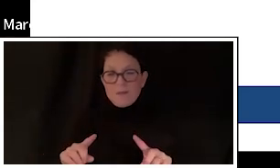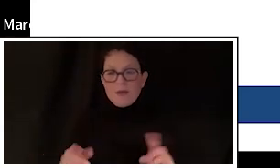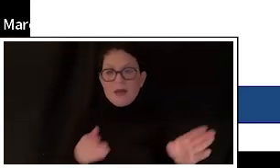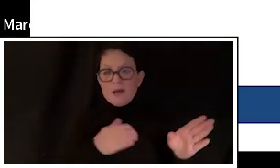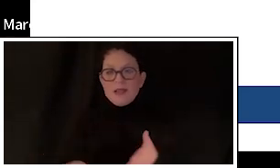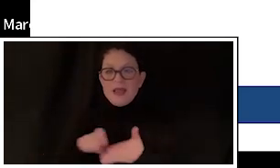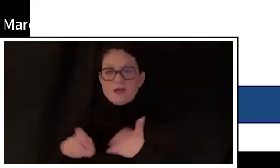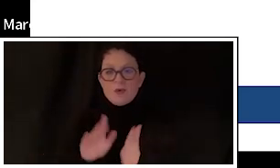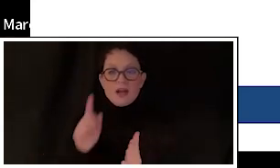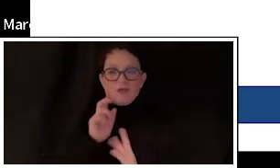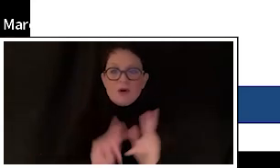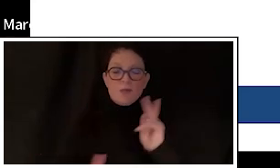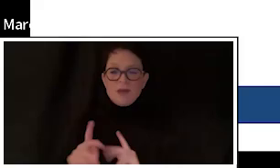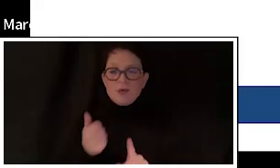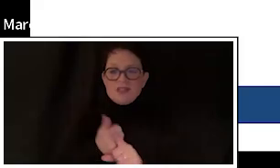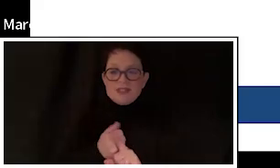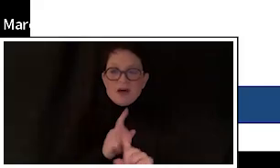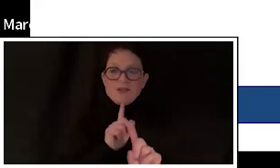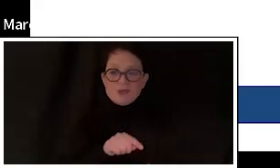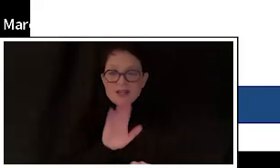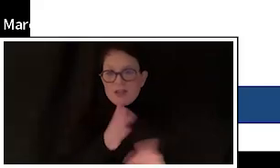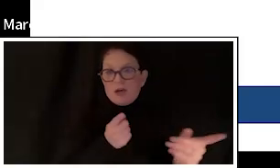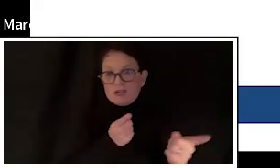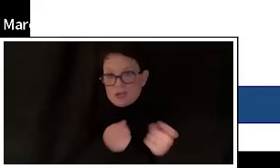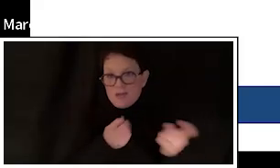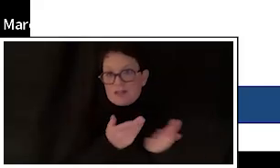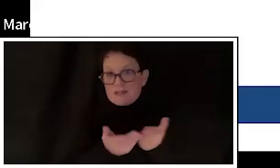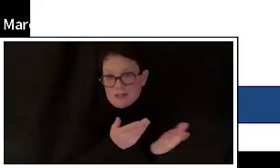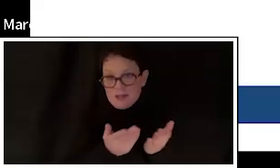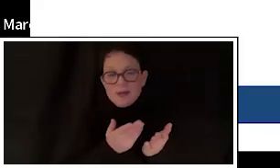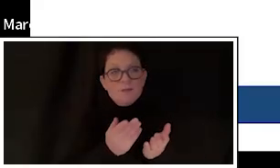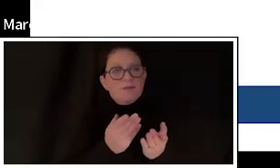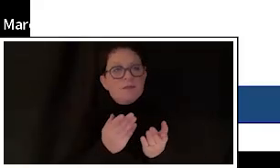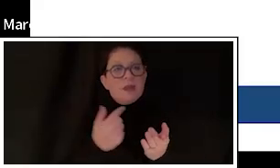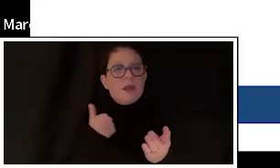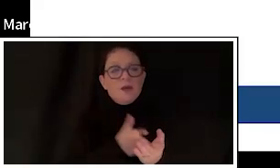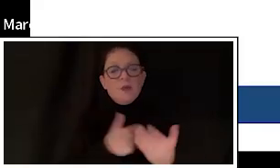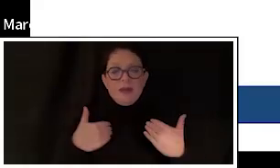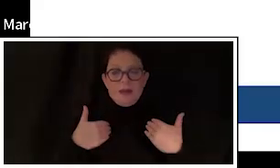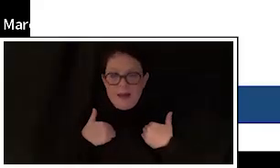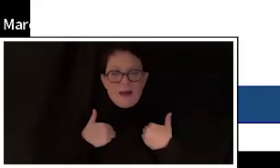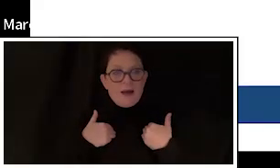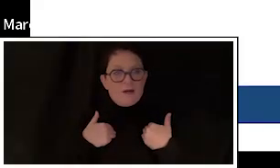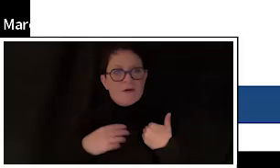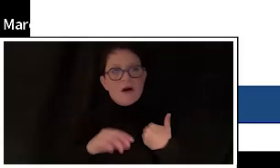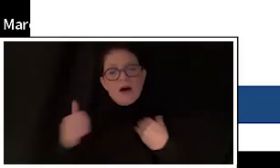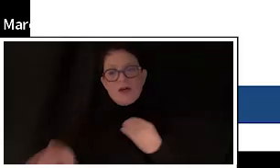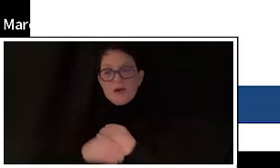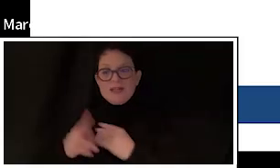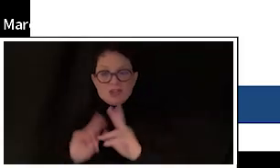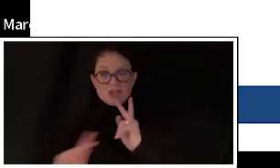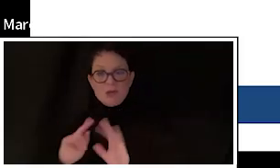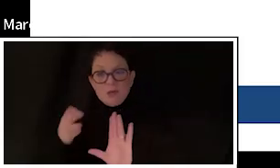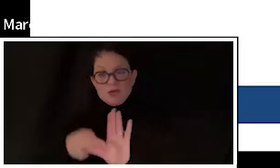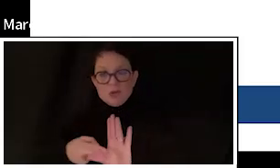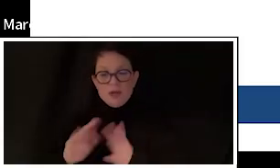writers for individuals who are self-directing their services. And we've actually had some additional people come